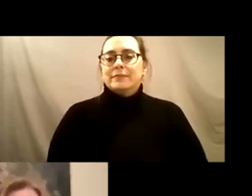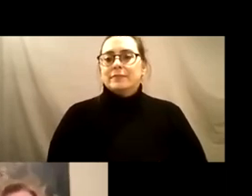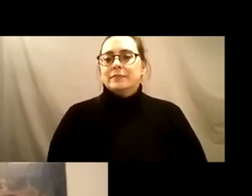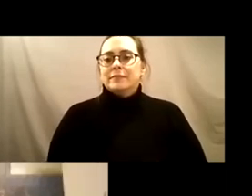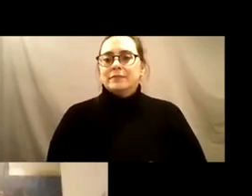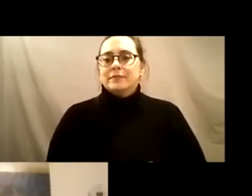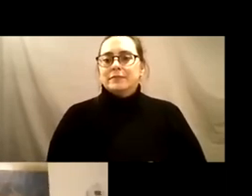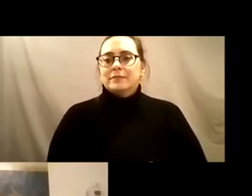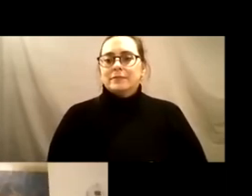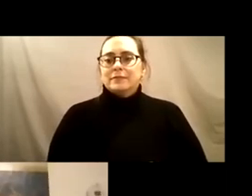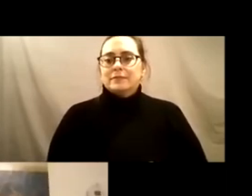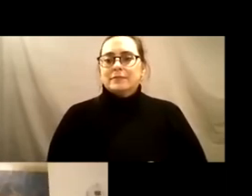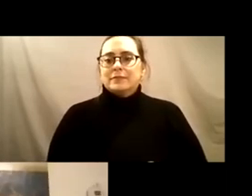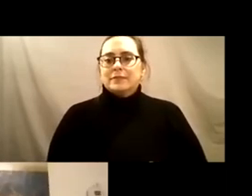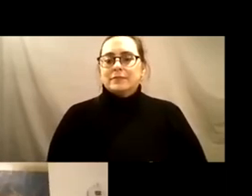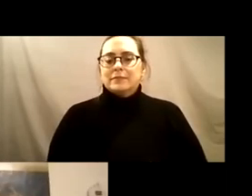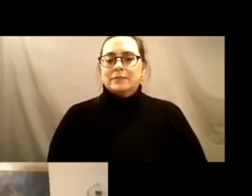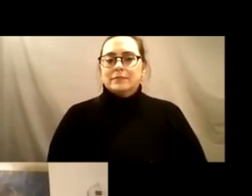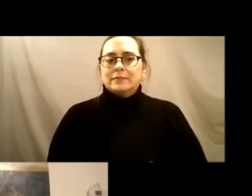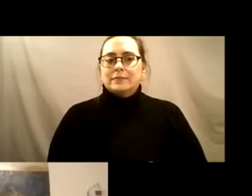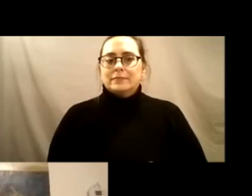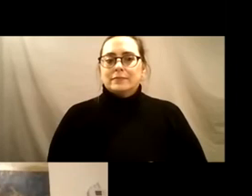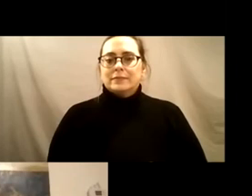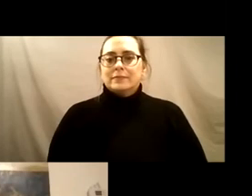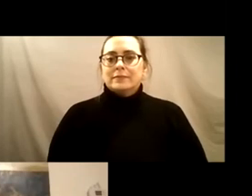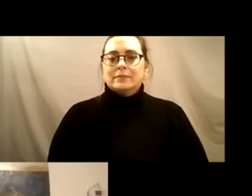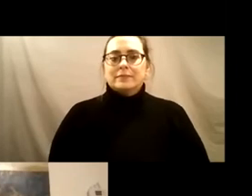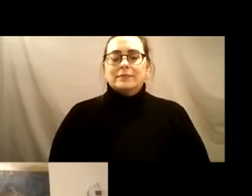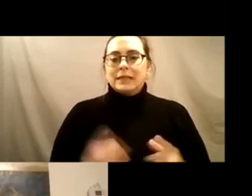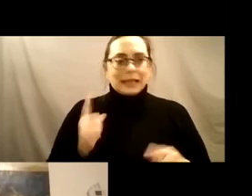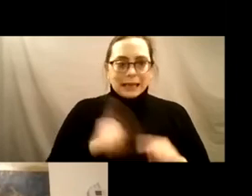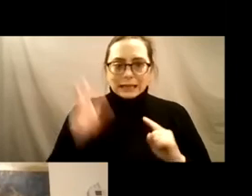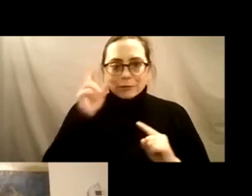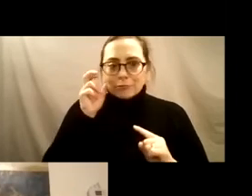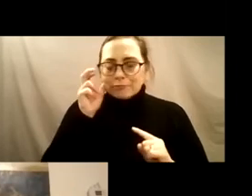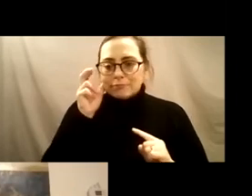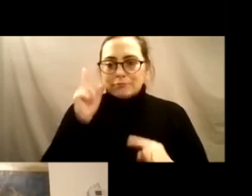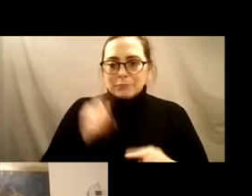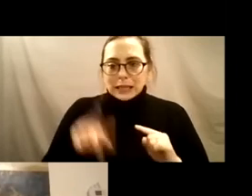Oh, Oh, Gary, hey. still muted. Still muted.